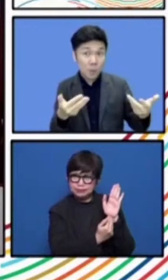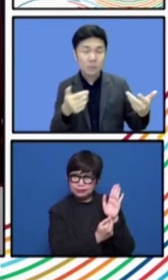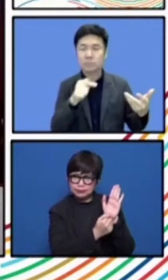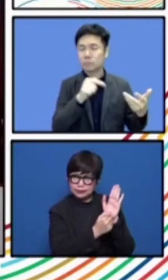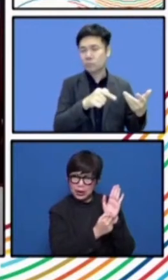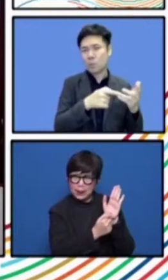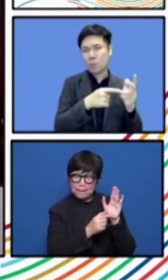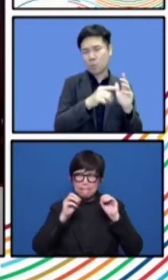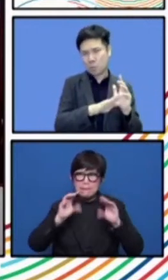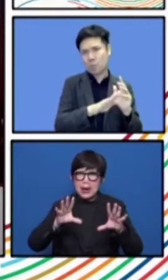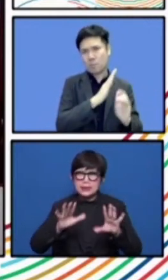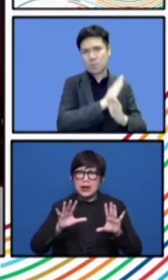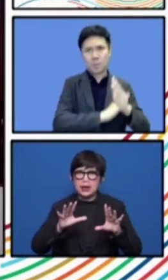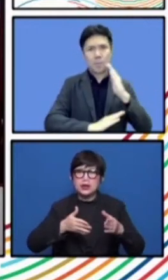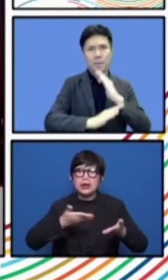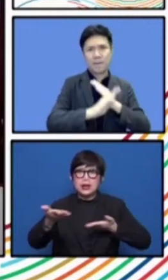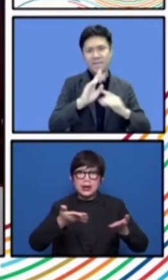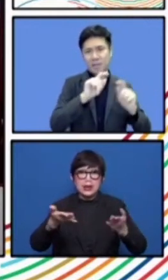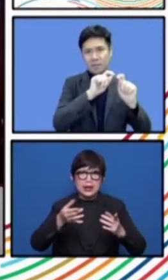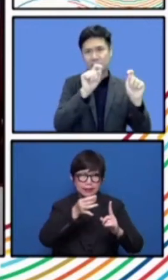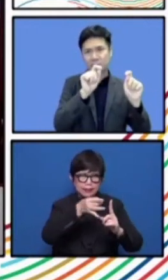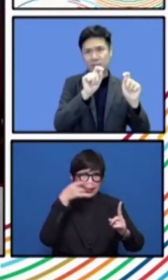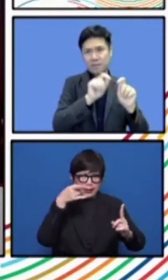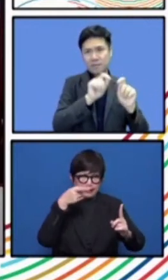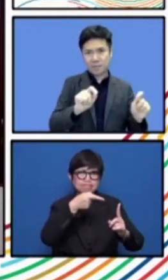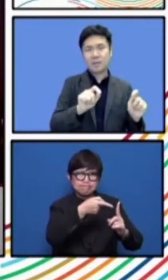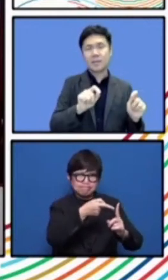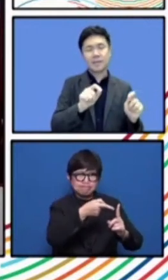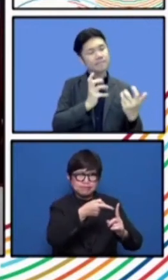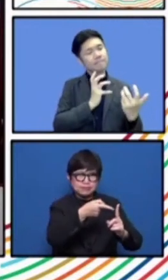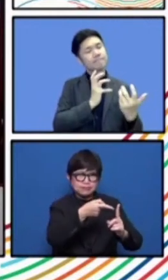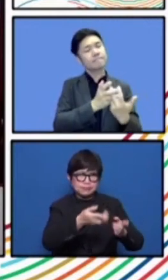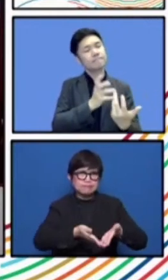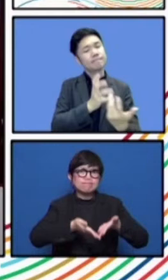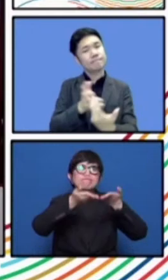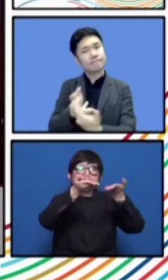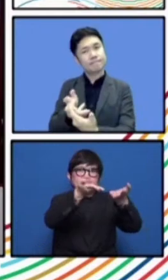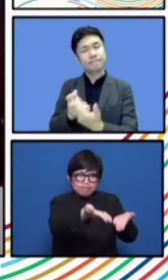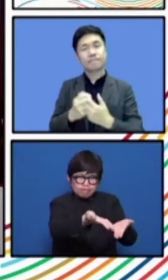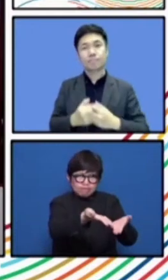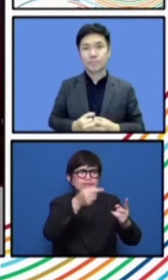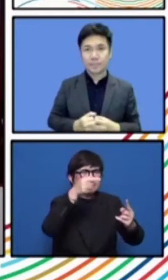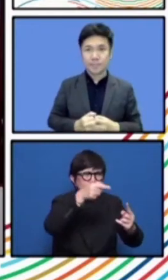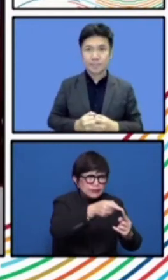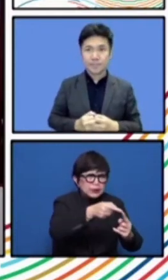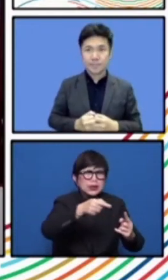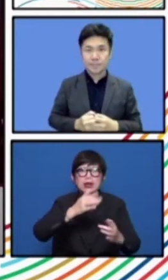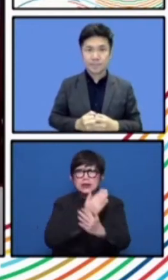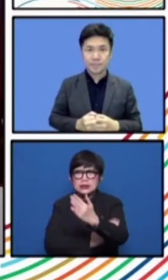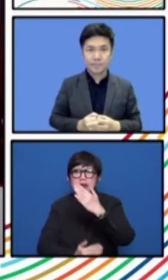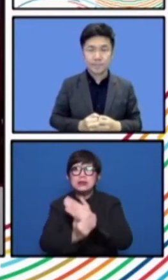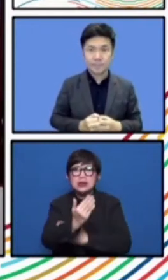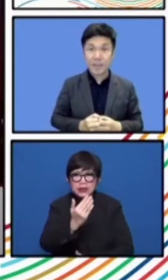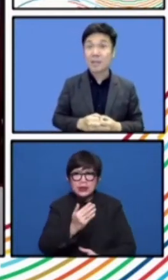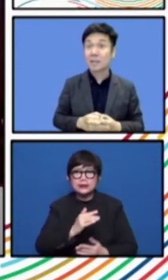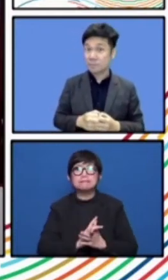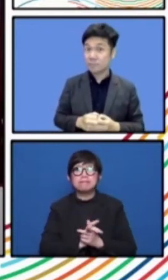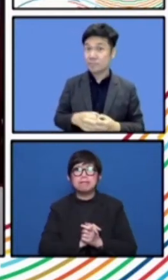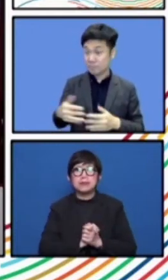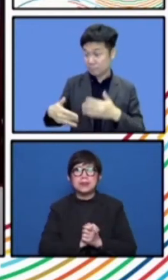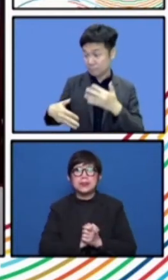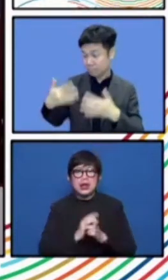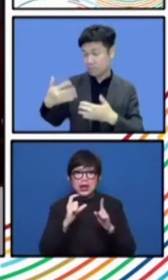persons federations at various levels the standard data collected by